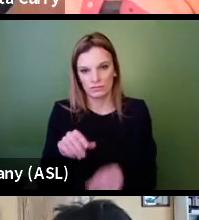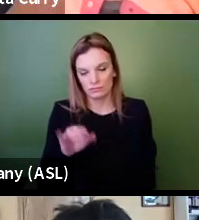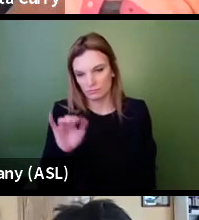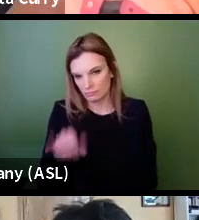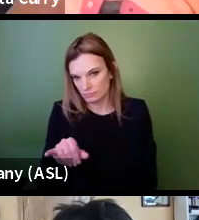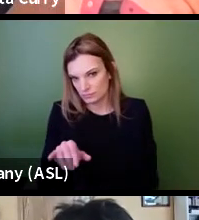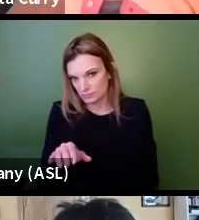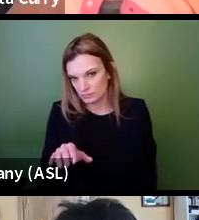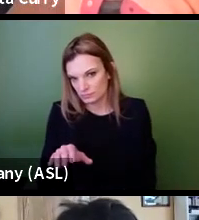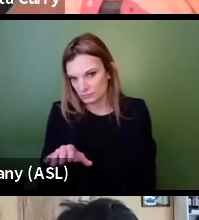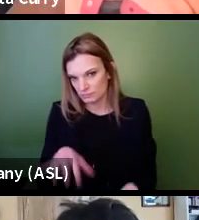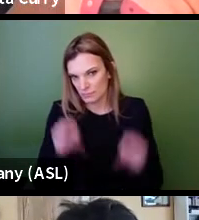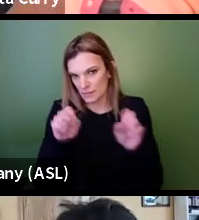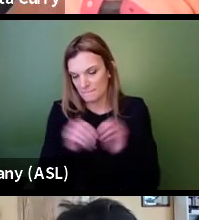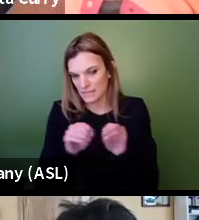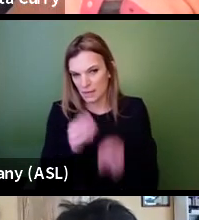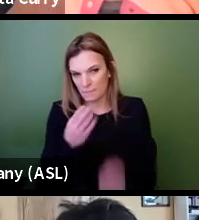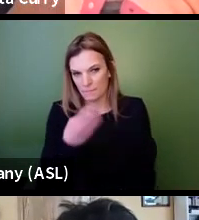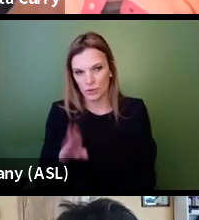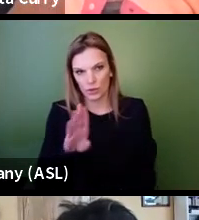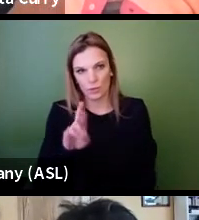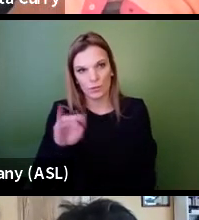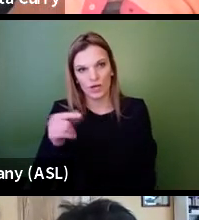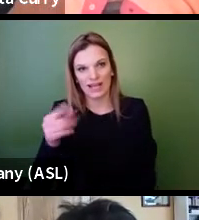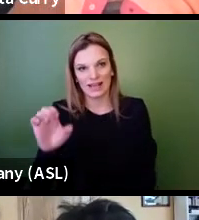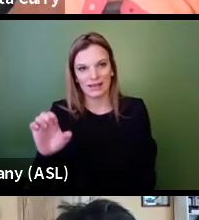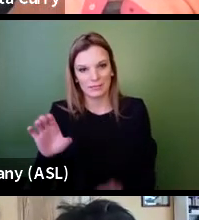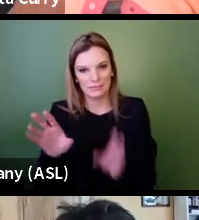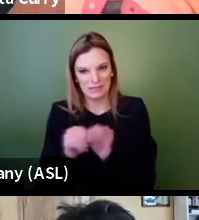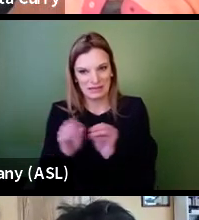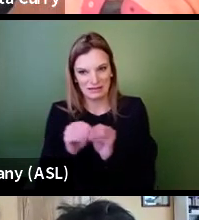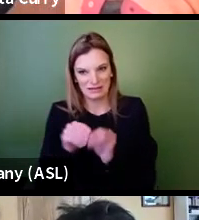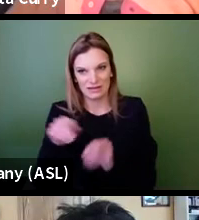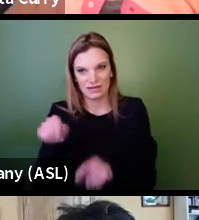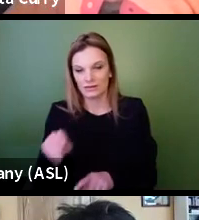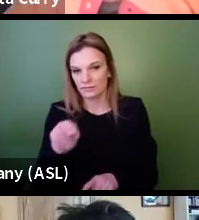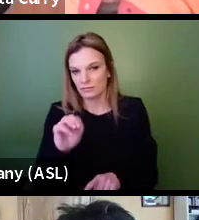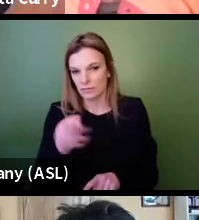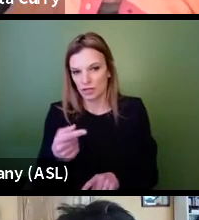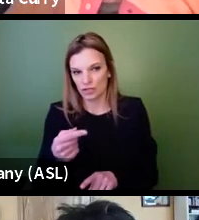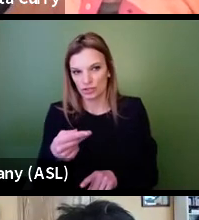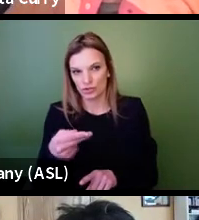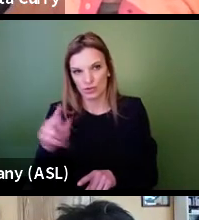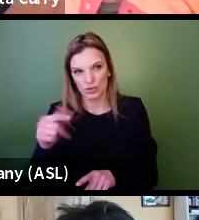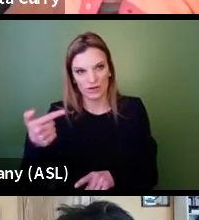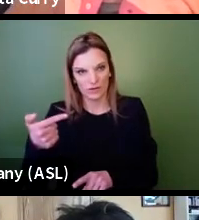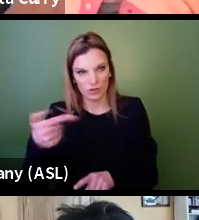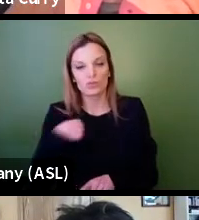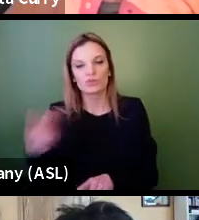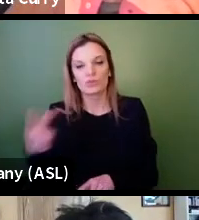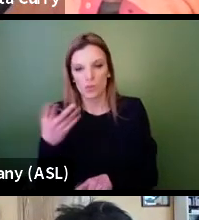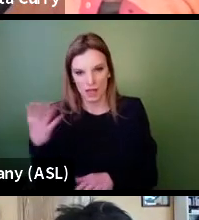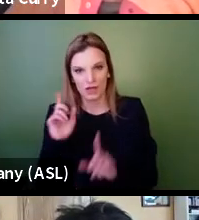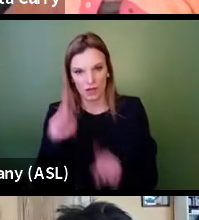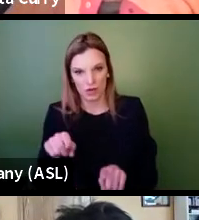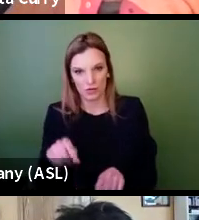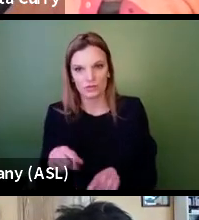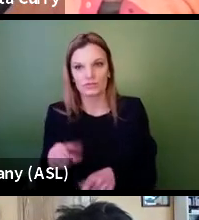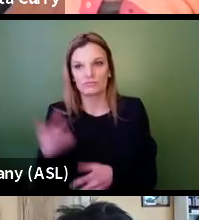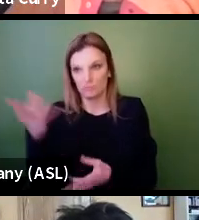meeting on March 31st, and we will be attending that meeting to provide the information we're allowed to